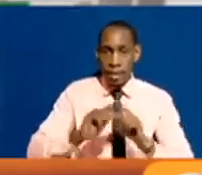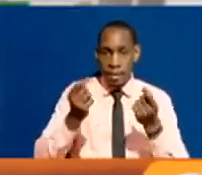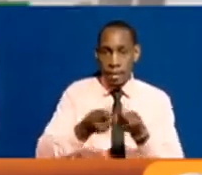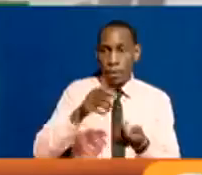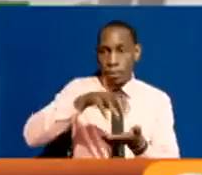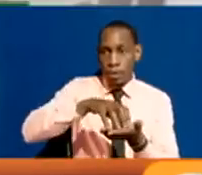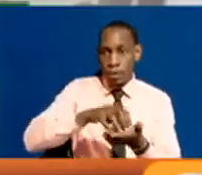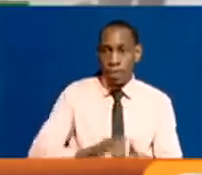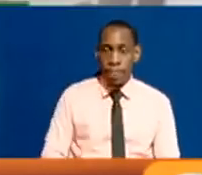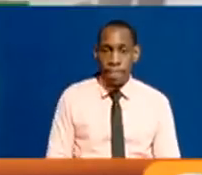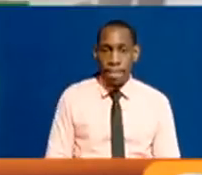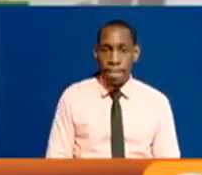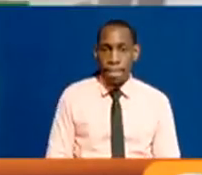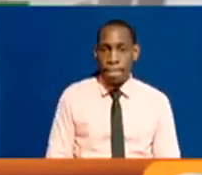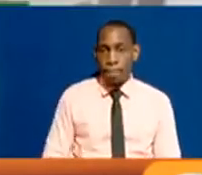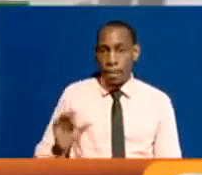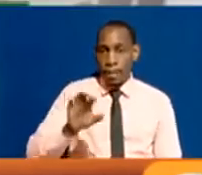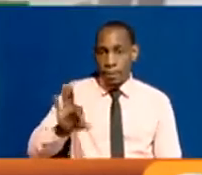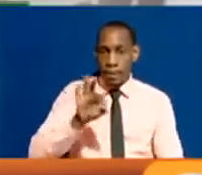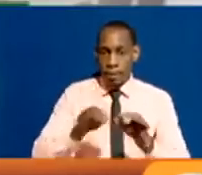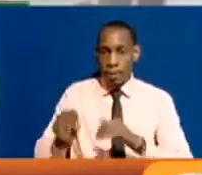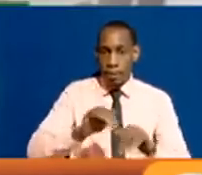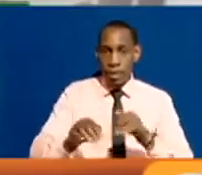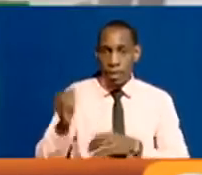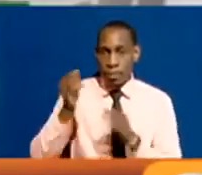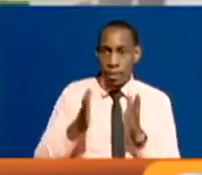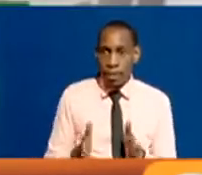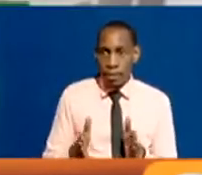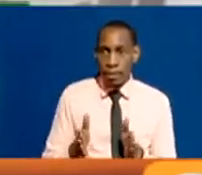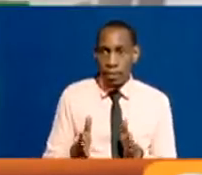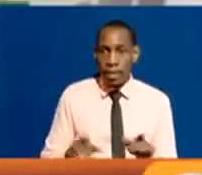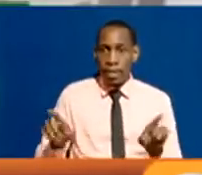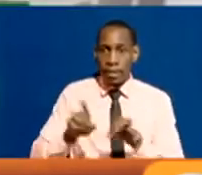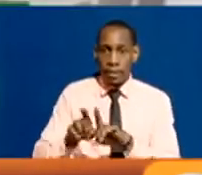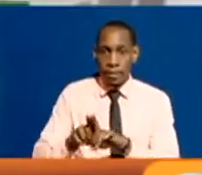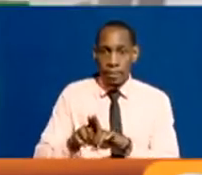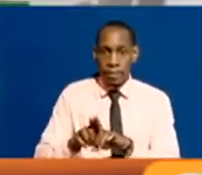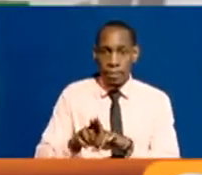lines. A cabinet picked from elected politicians was